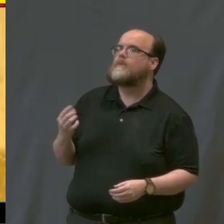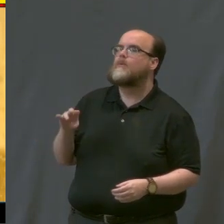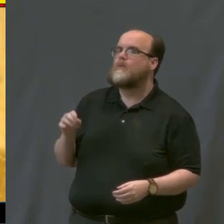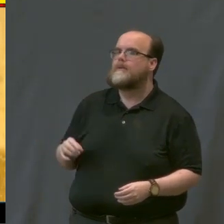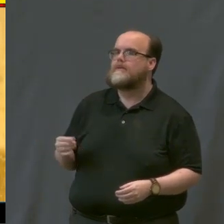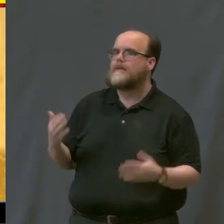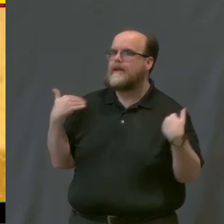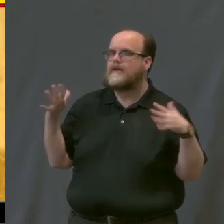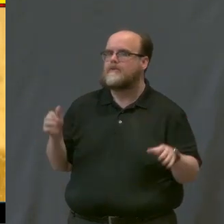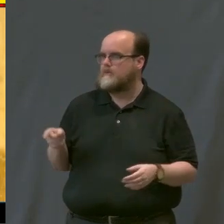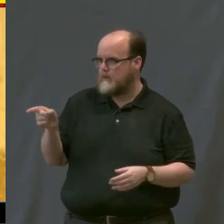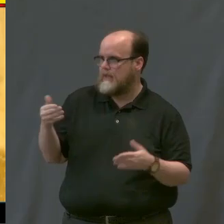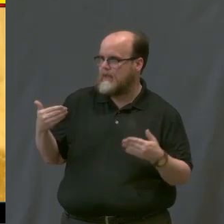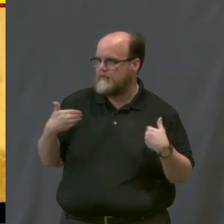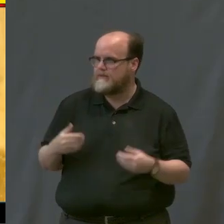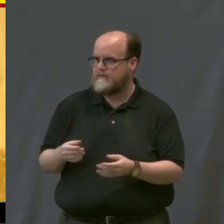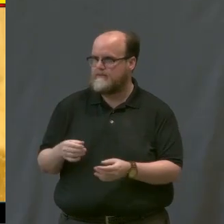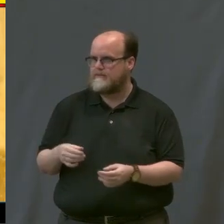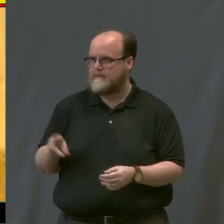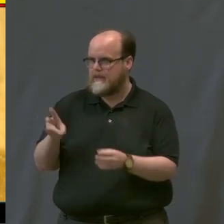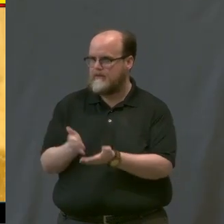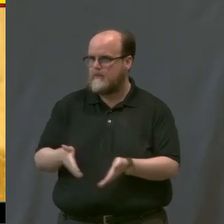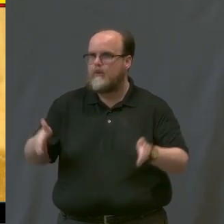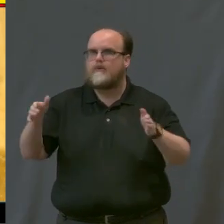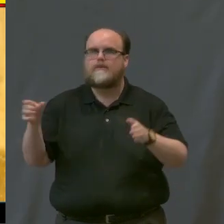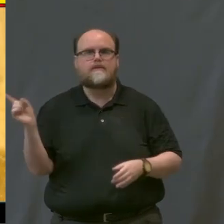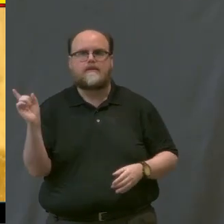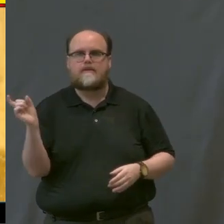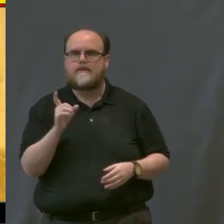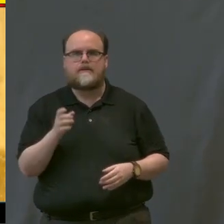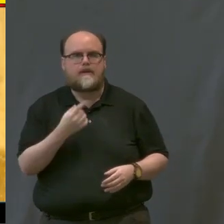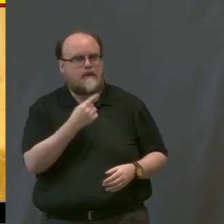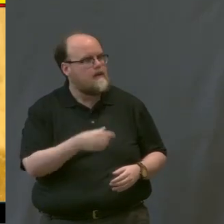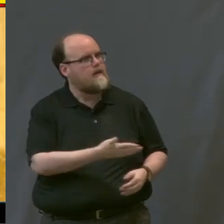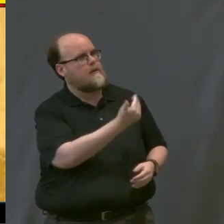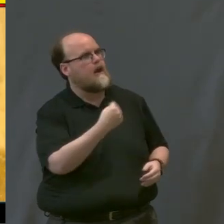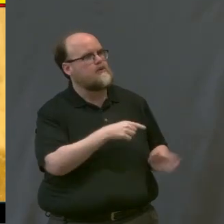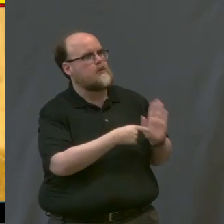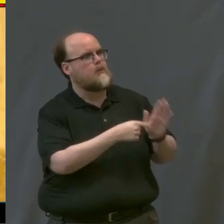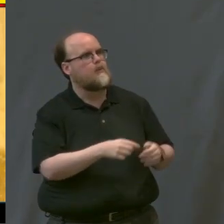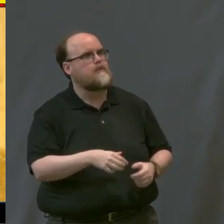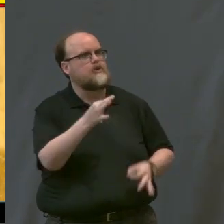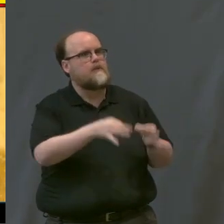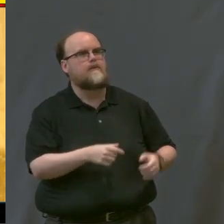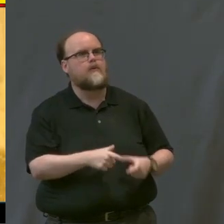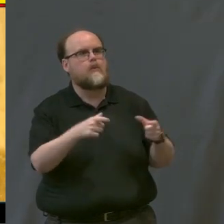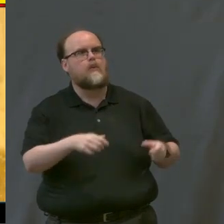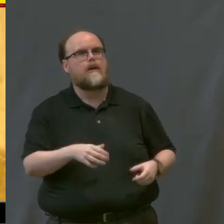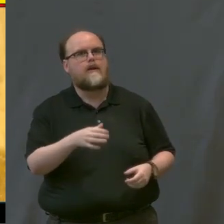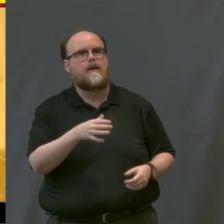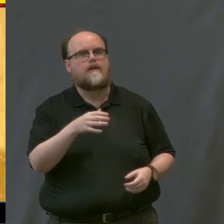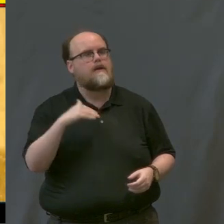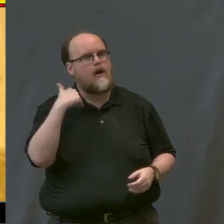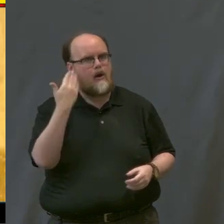seven vials, and talked to me, saying unto me, Come hither, and I will show you the judgment of the great harlot that sits on many